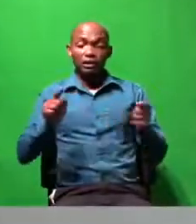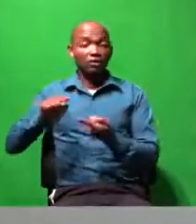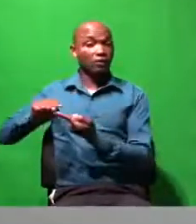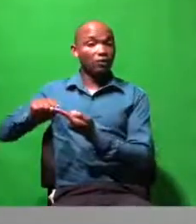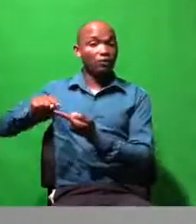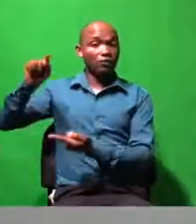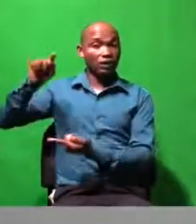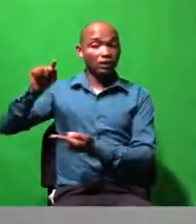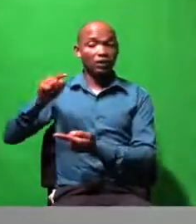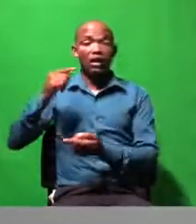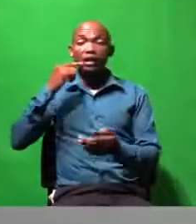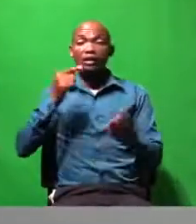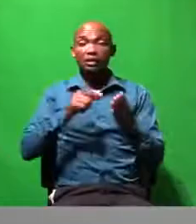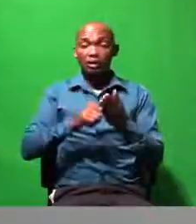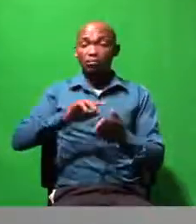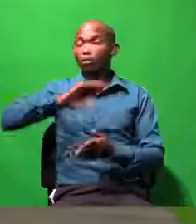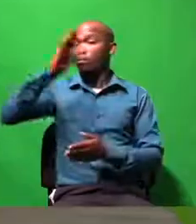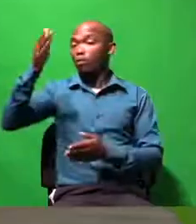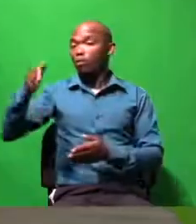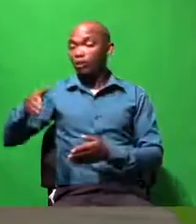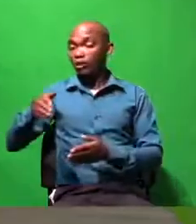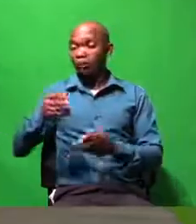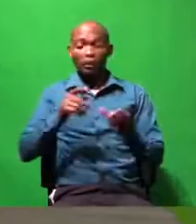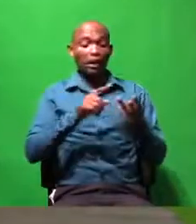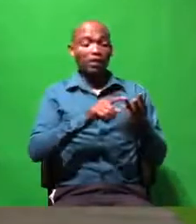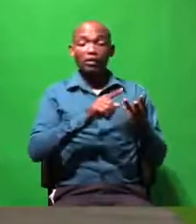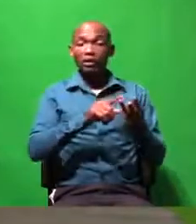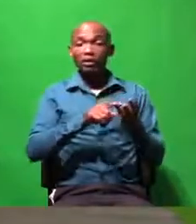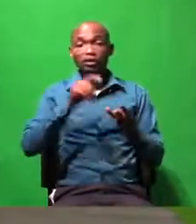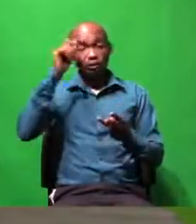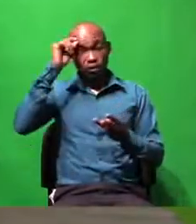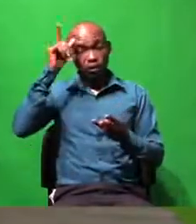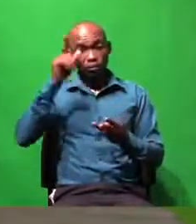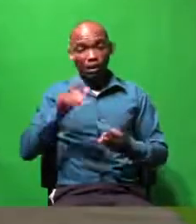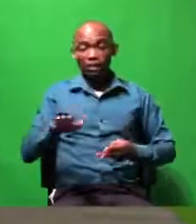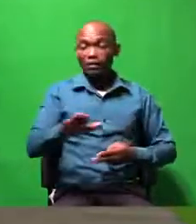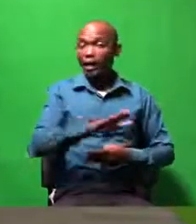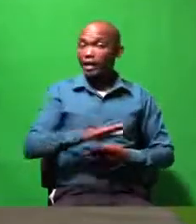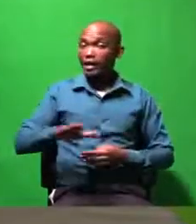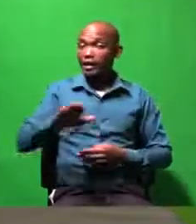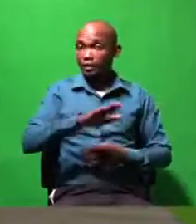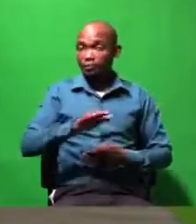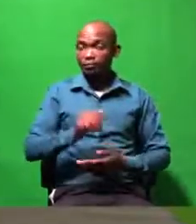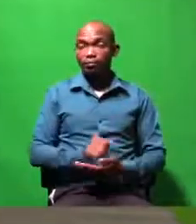the mountain. And the third one we can say is determine the area.